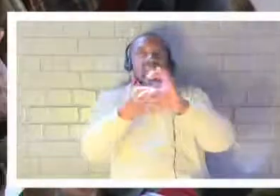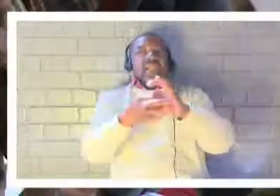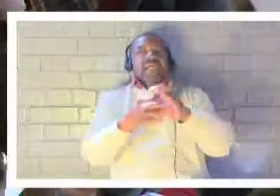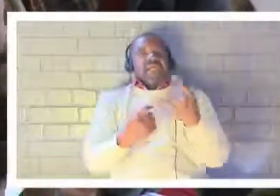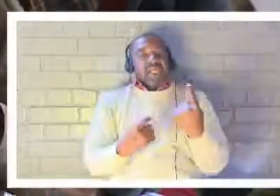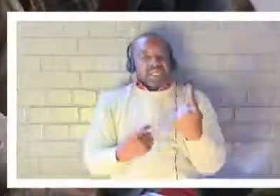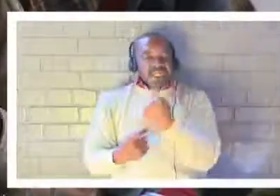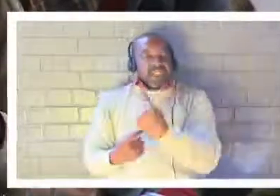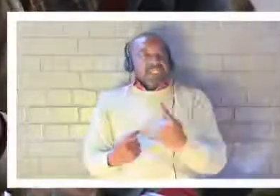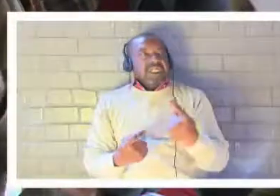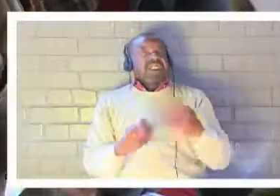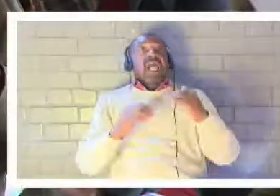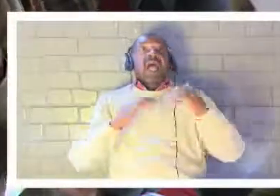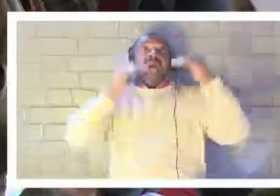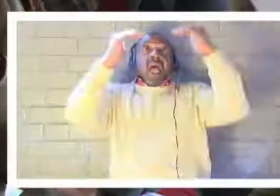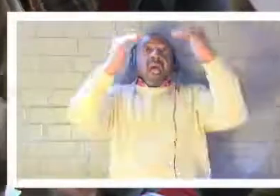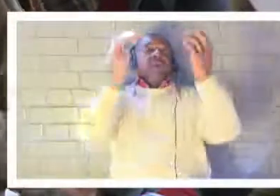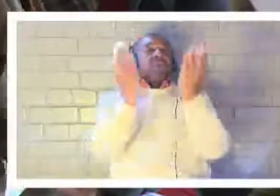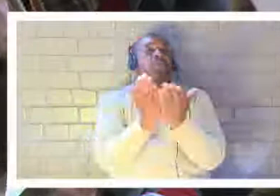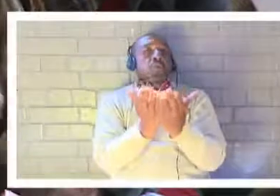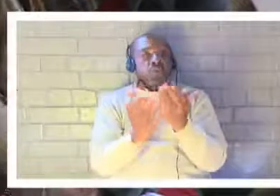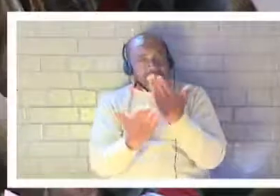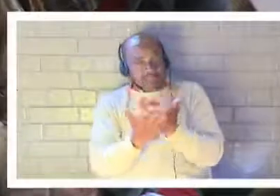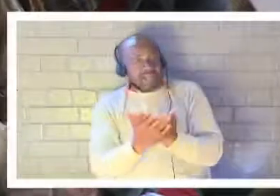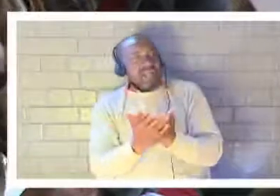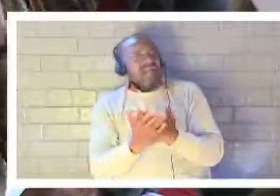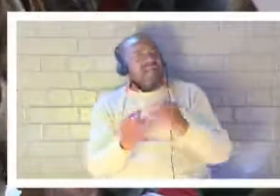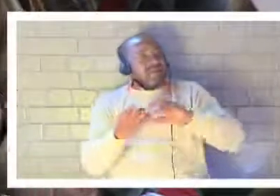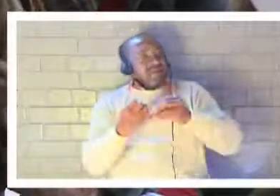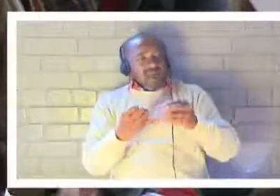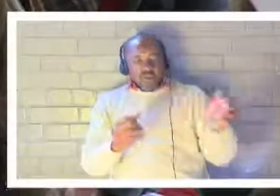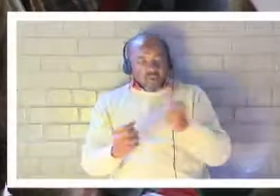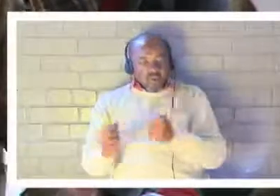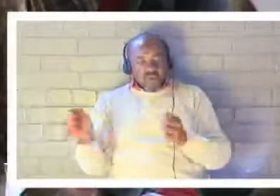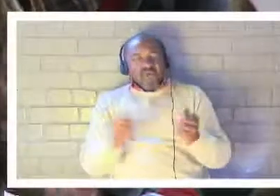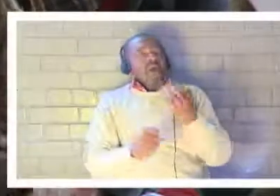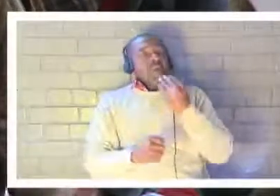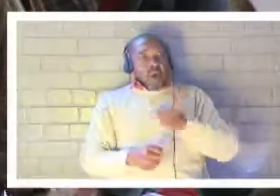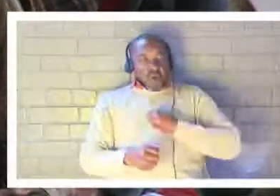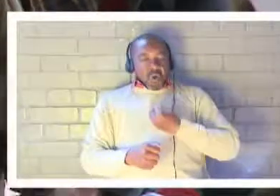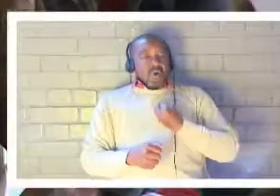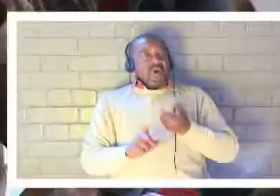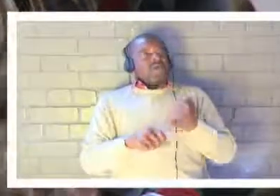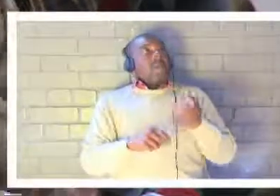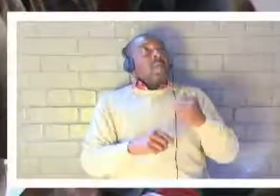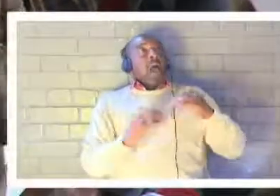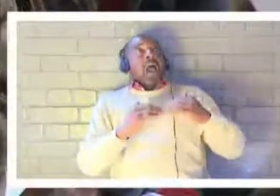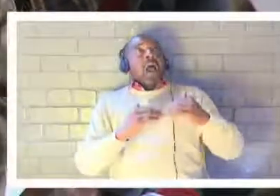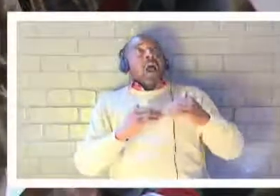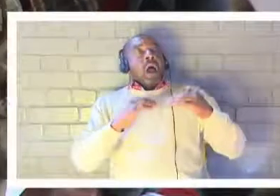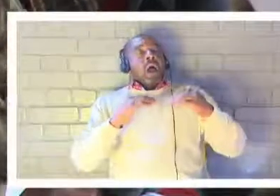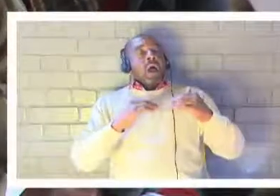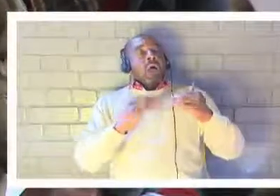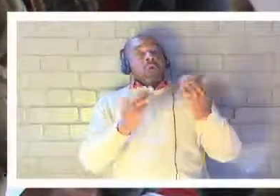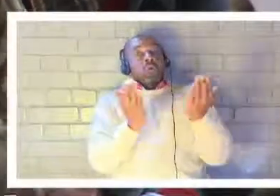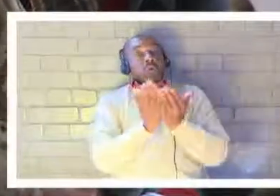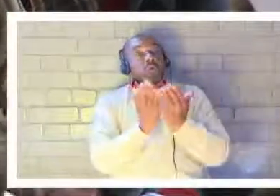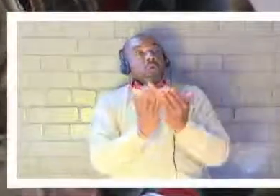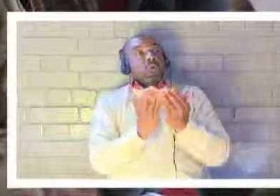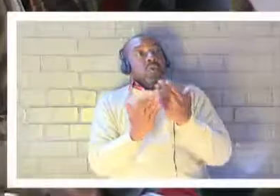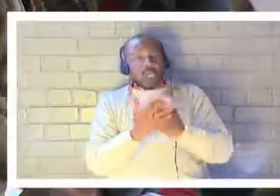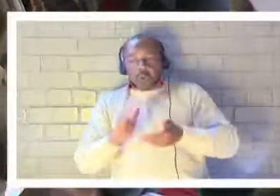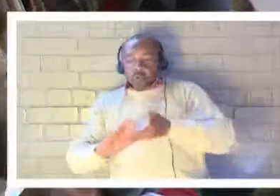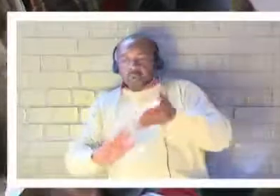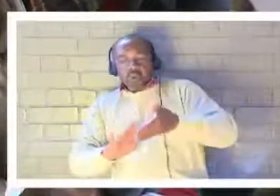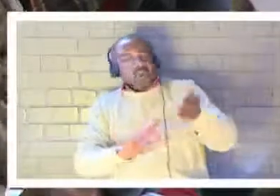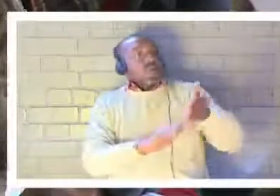every high schools, so that they can be able to capacitate the youth that are coming out from high schools going to institutions, so that they can be able